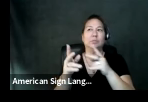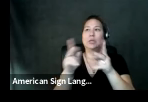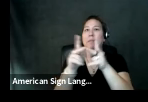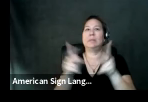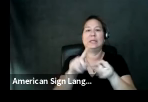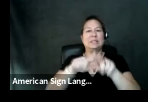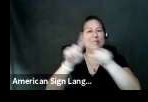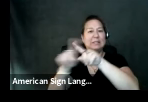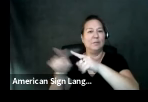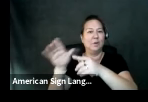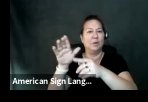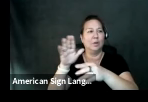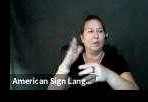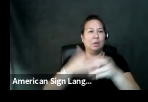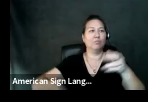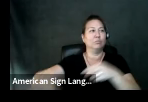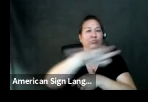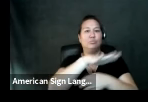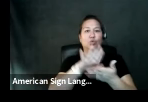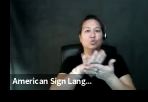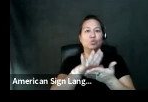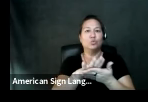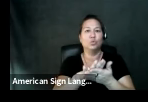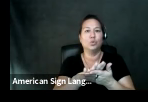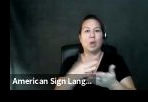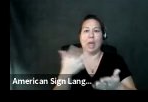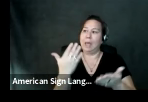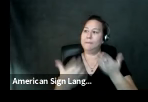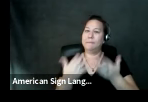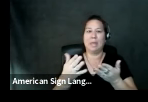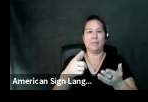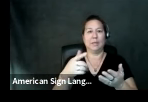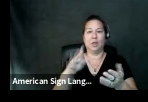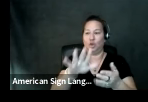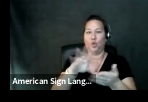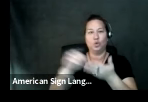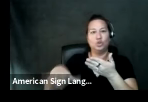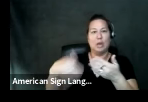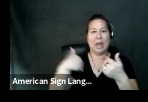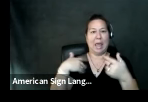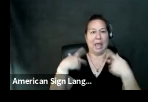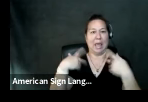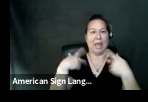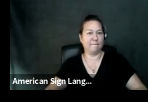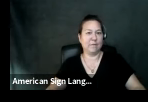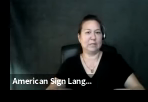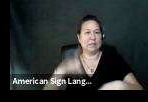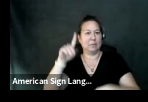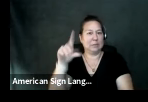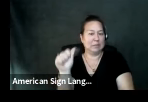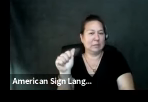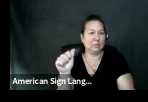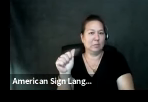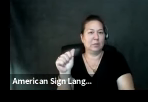So for maybe our students who have physical disabilities or motor delays, you want to make sure that they can access